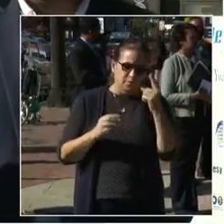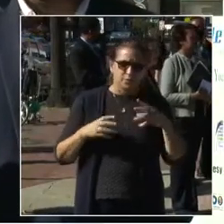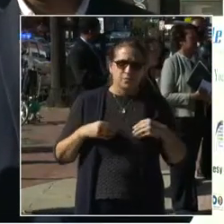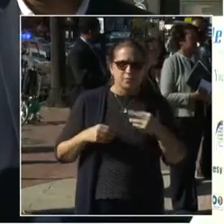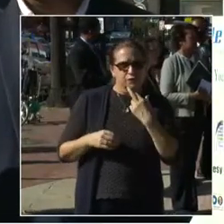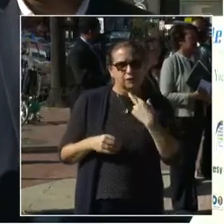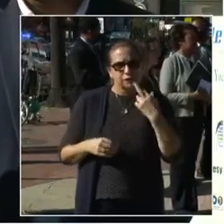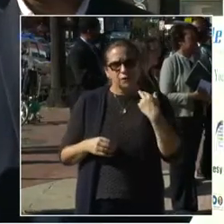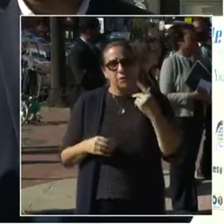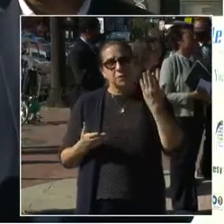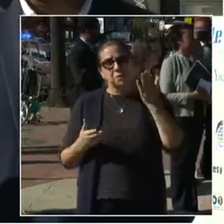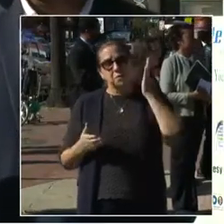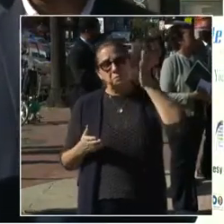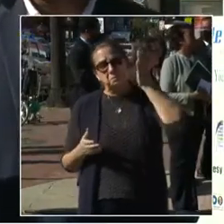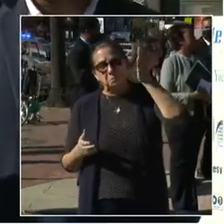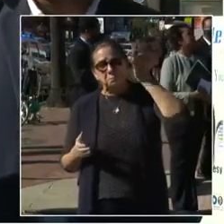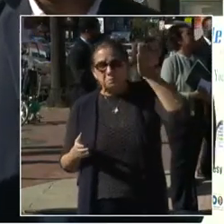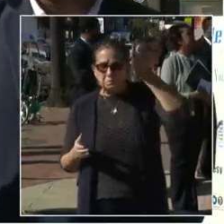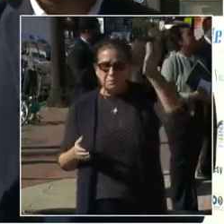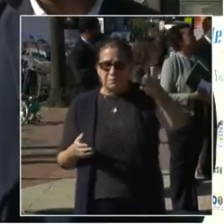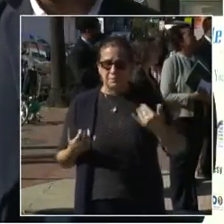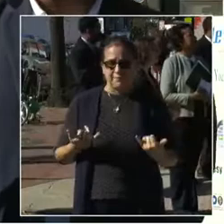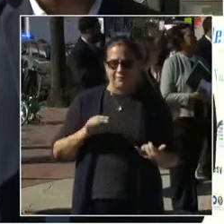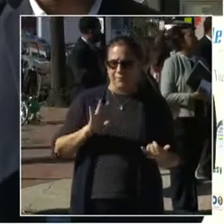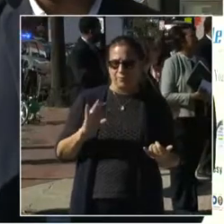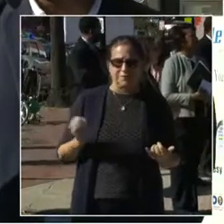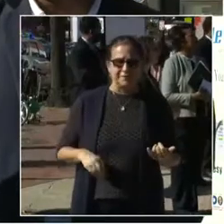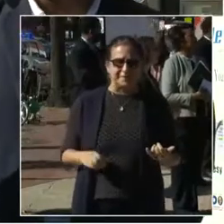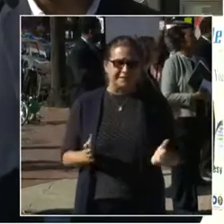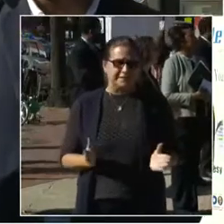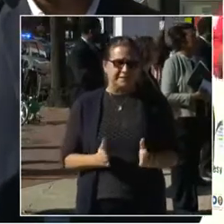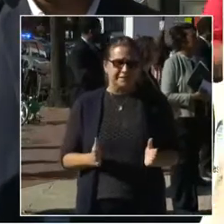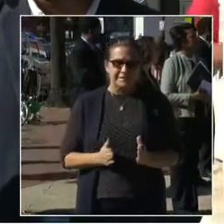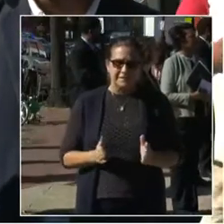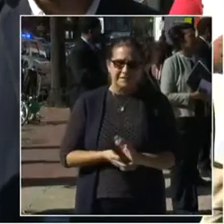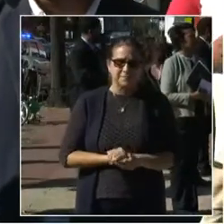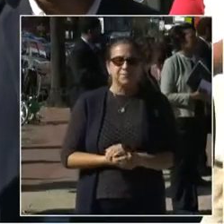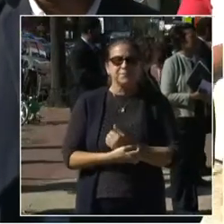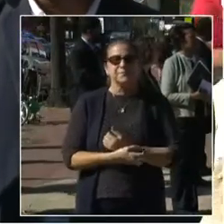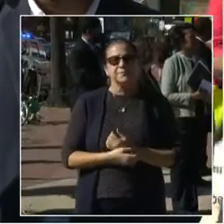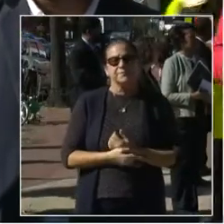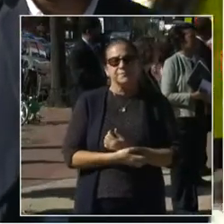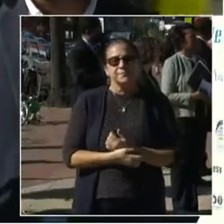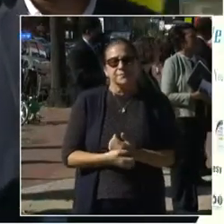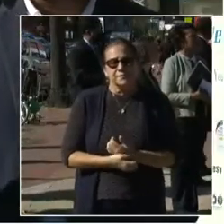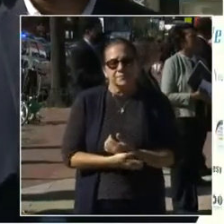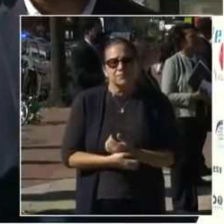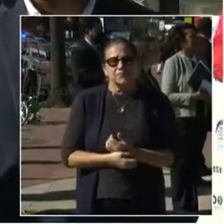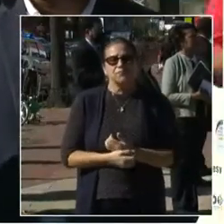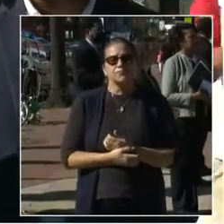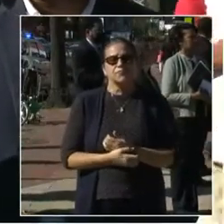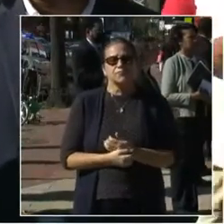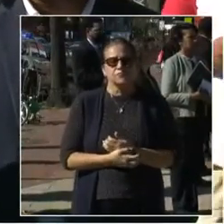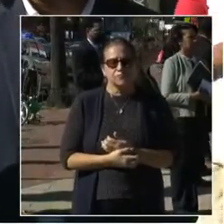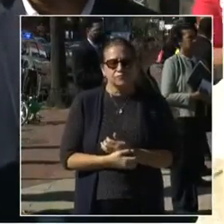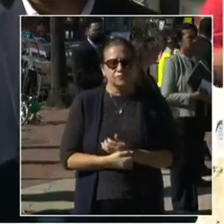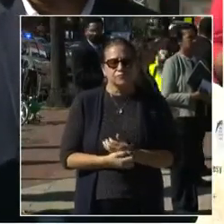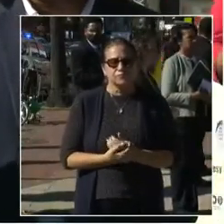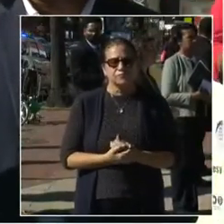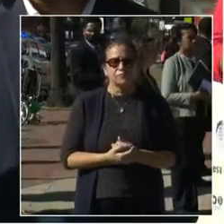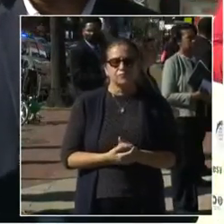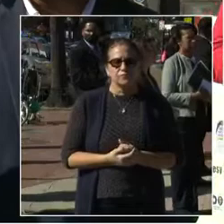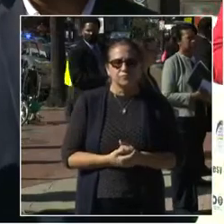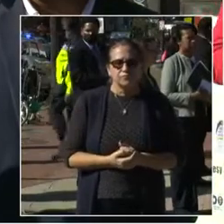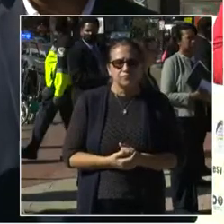be 365 days connected to the businesses here. It is really we